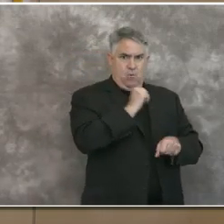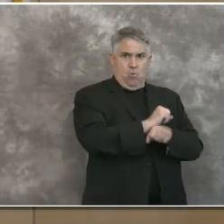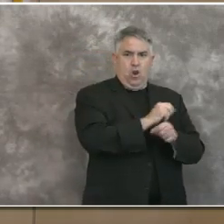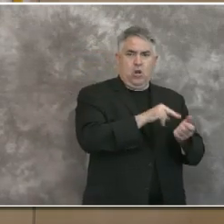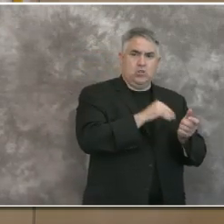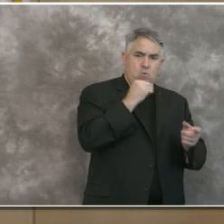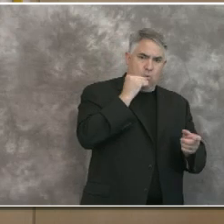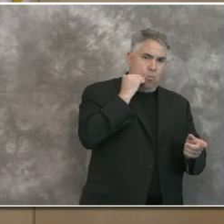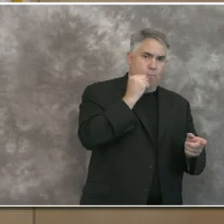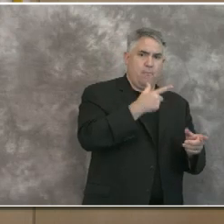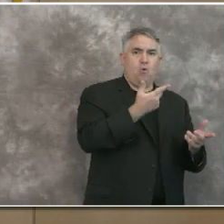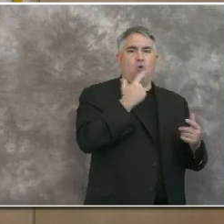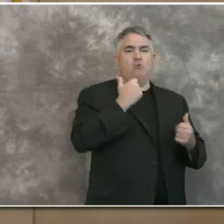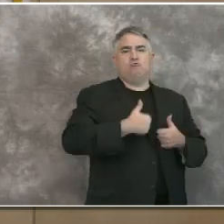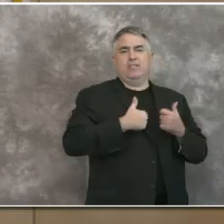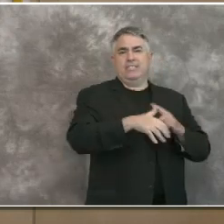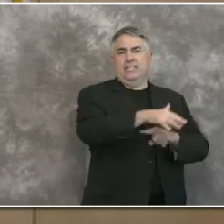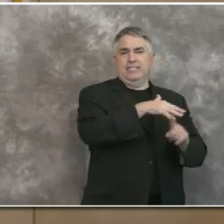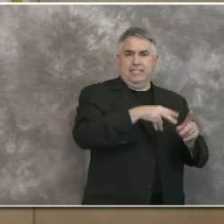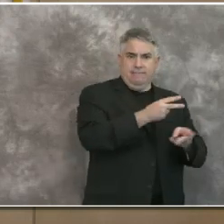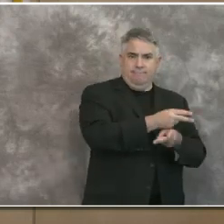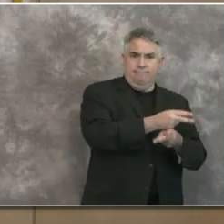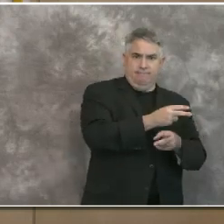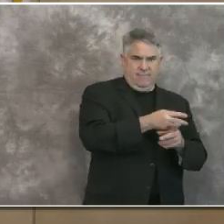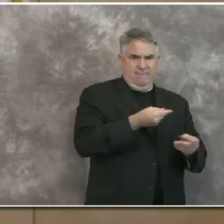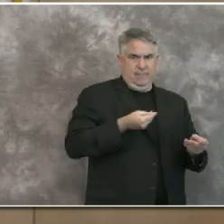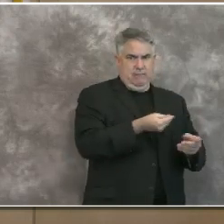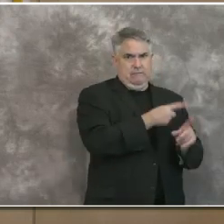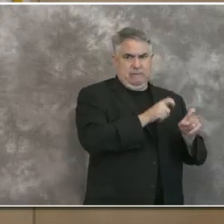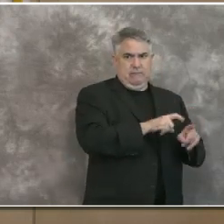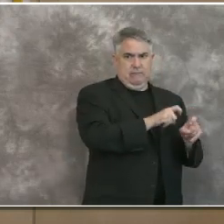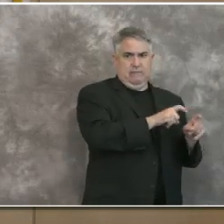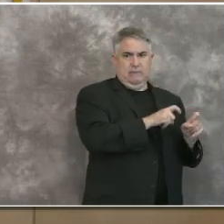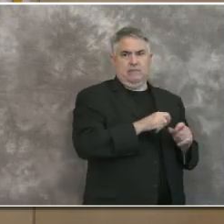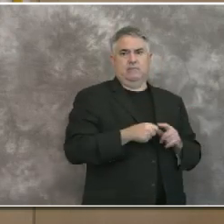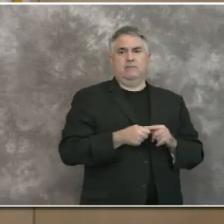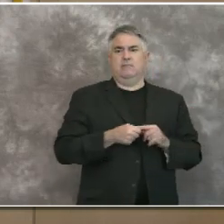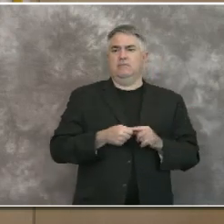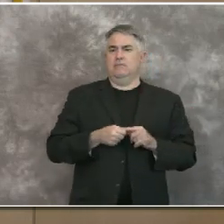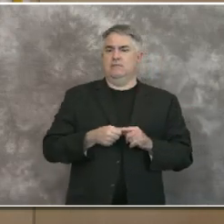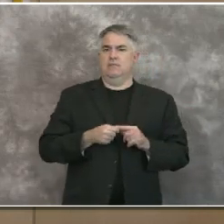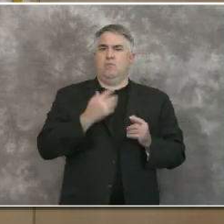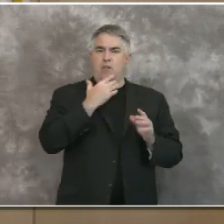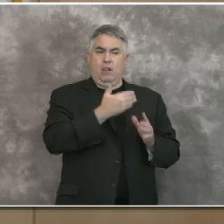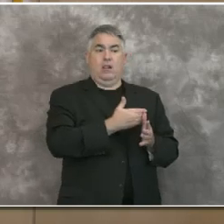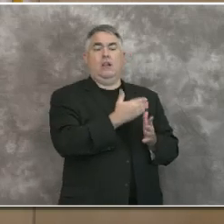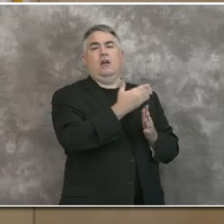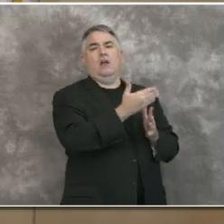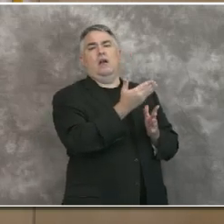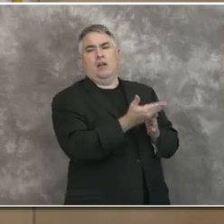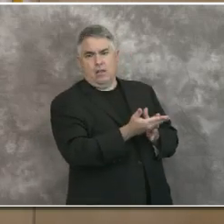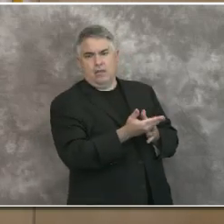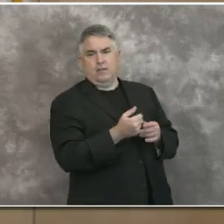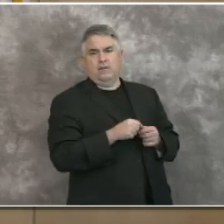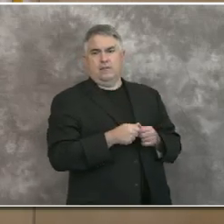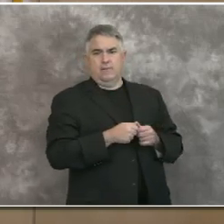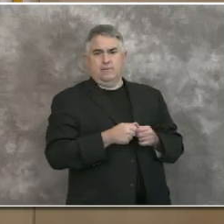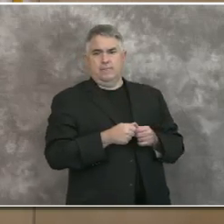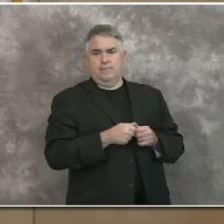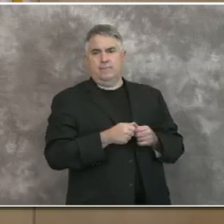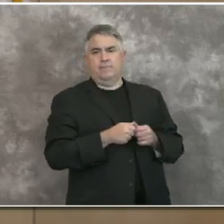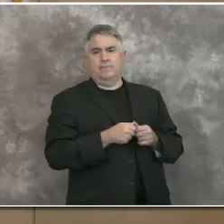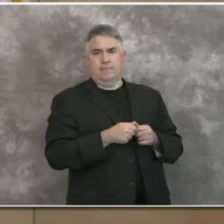we've done that, and we are cycling through that. And then we will lead into other SNFs that do not